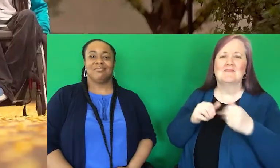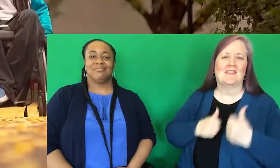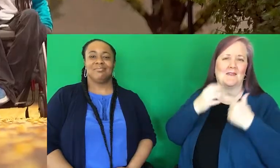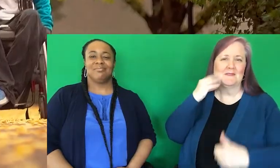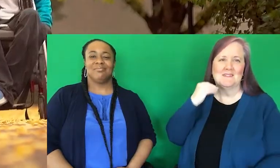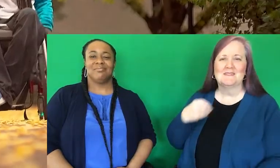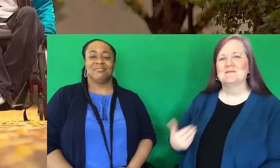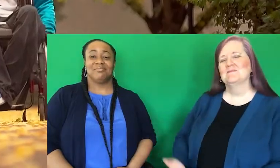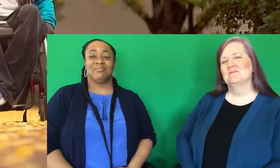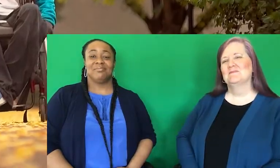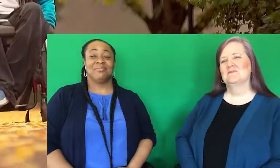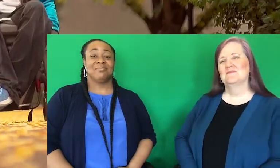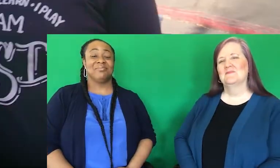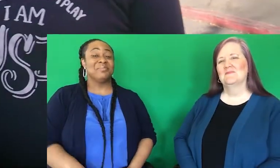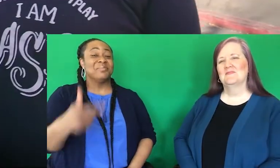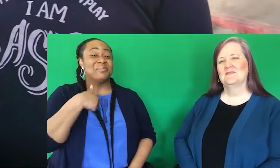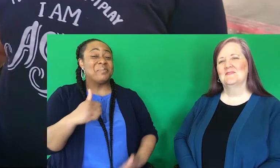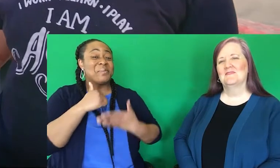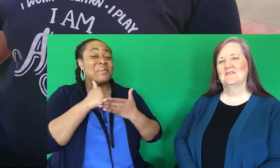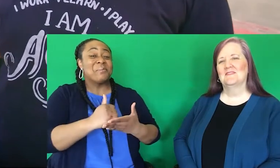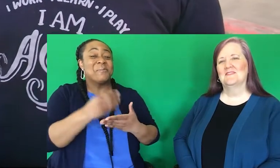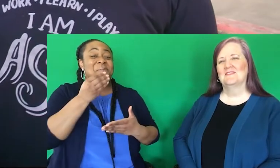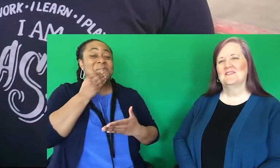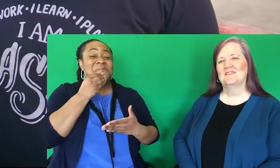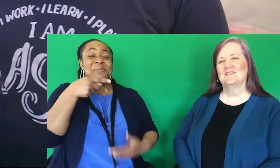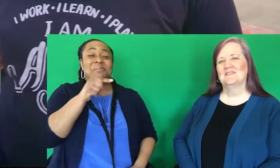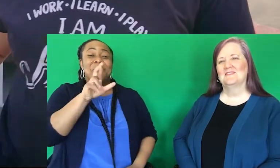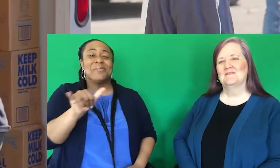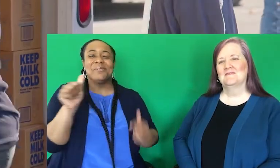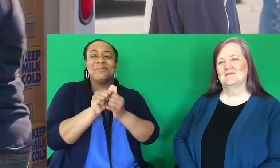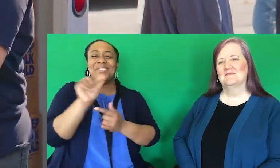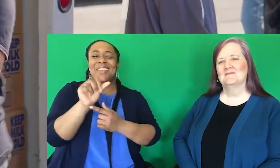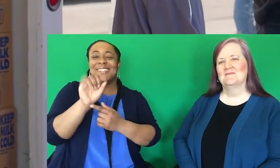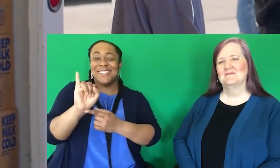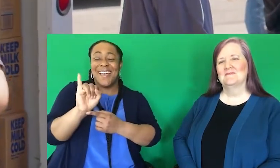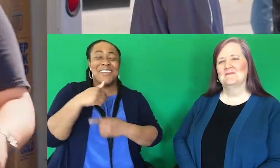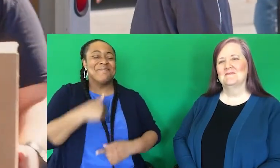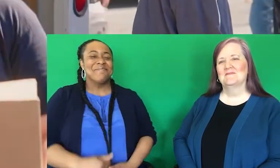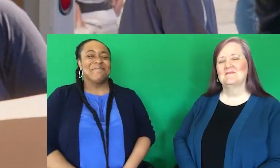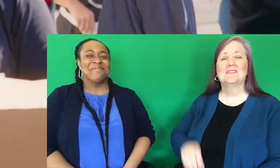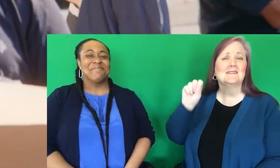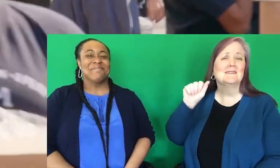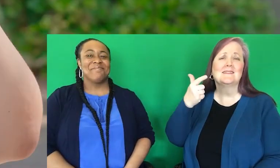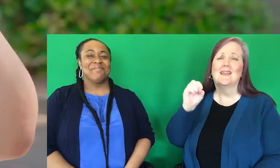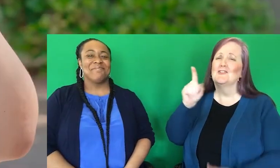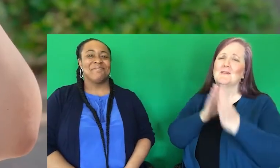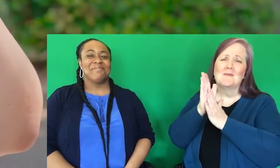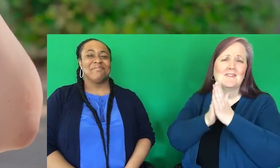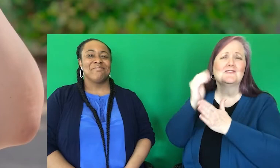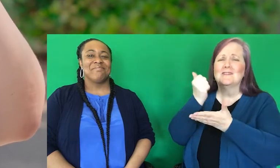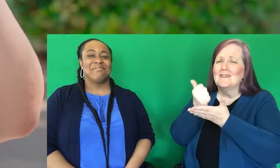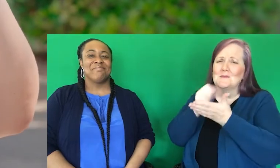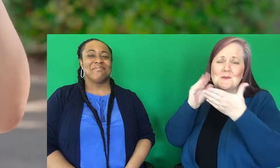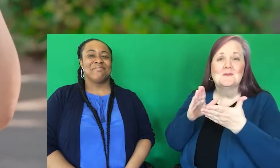and valuable life experiences. I am helping out at the food pantry with ASI. Sage Beeman advances her passion